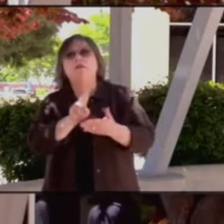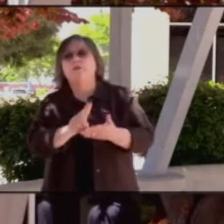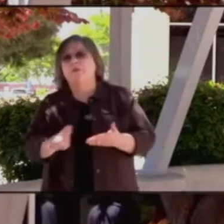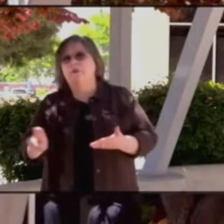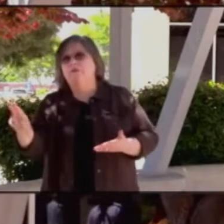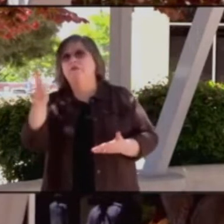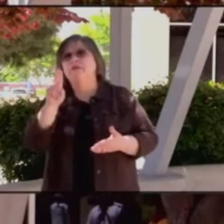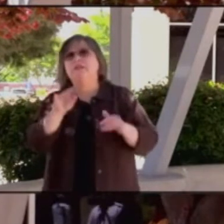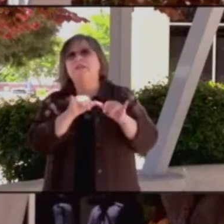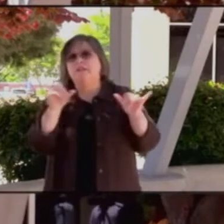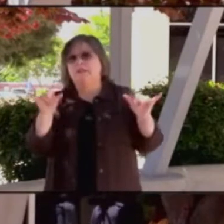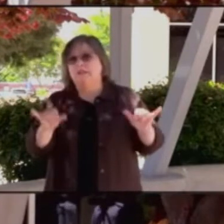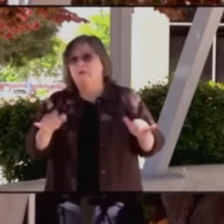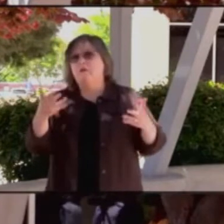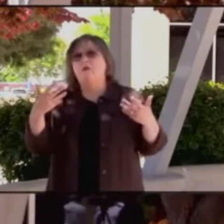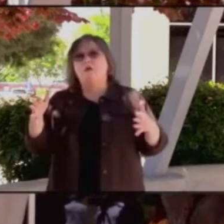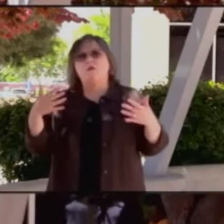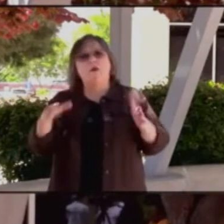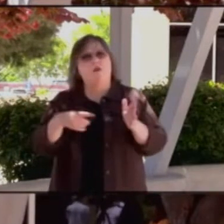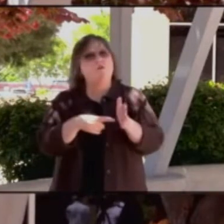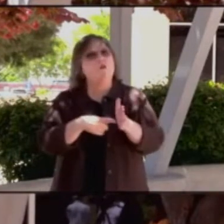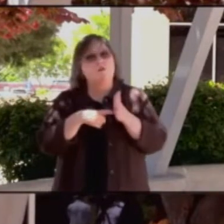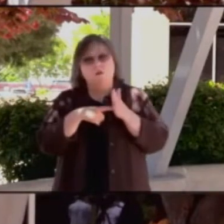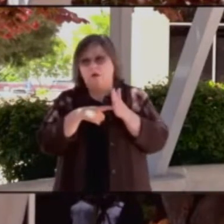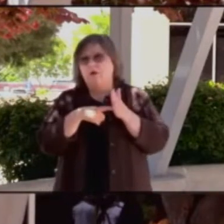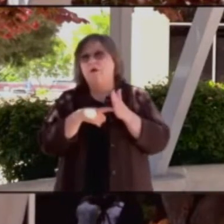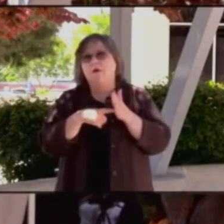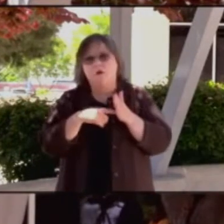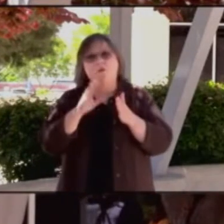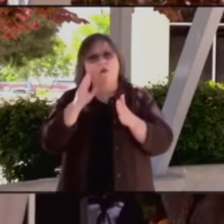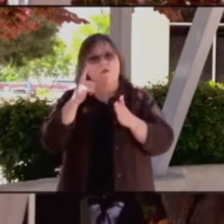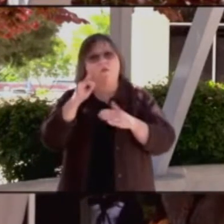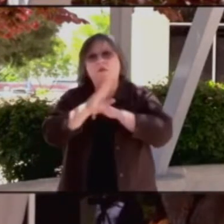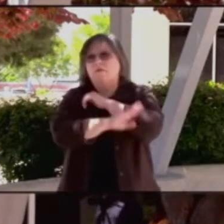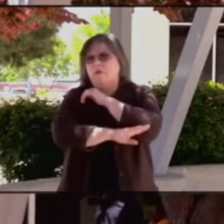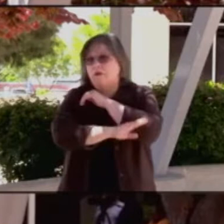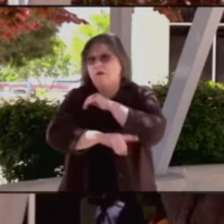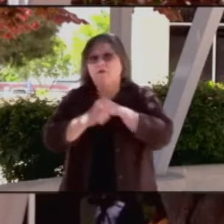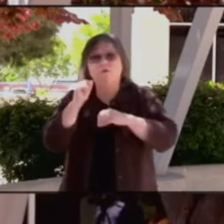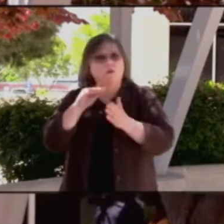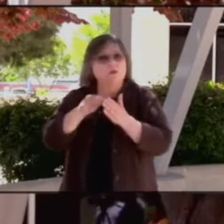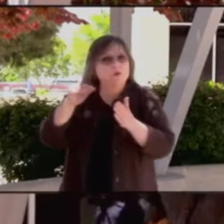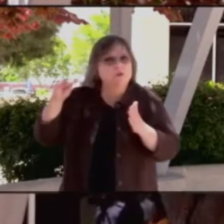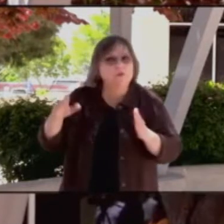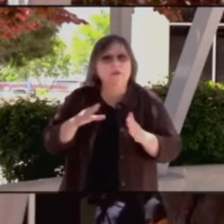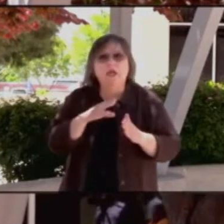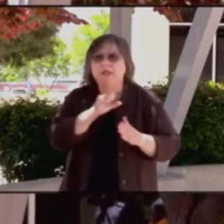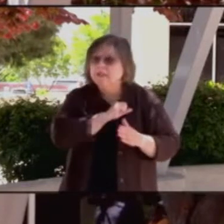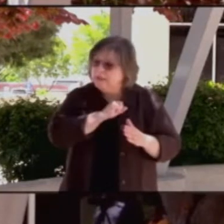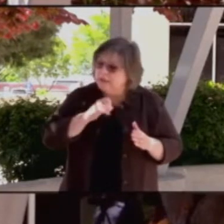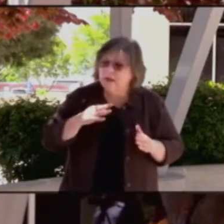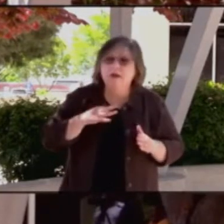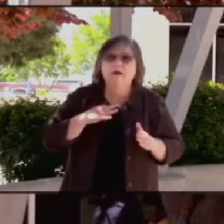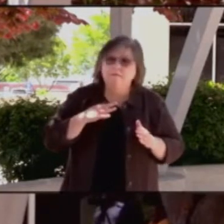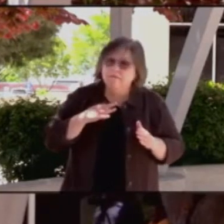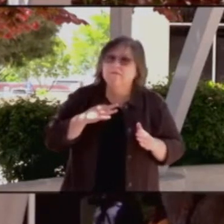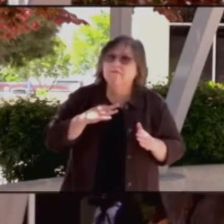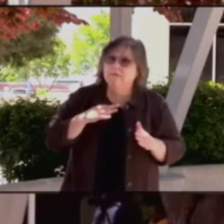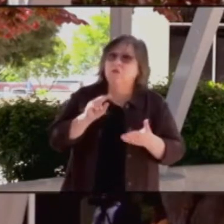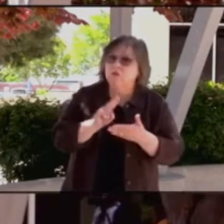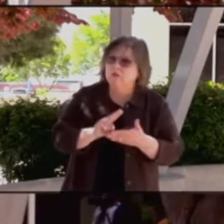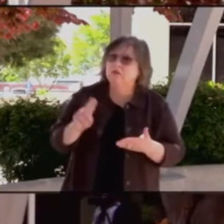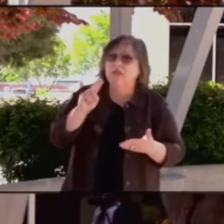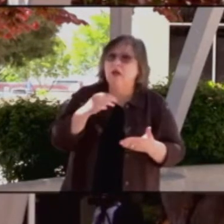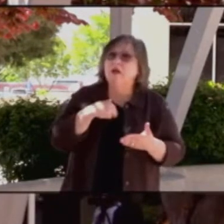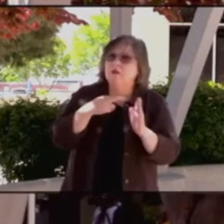out with requirements that they'll have in place in the fall for students and staff. And that is certainly